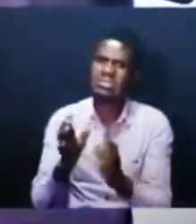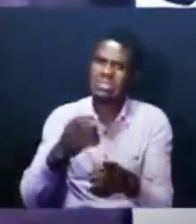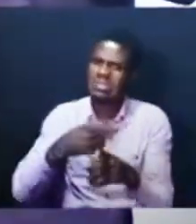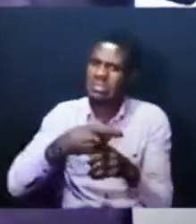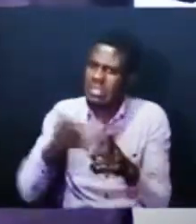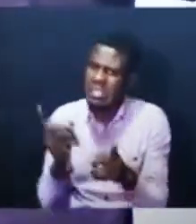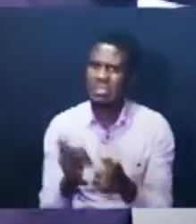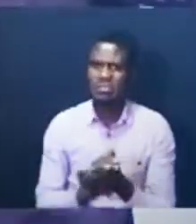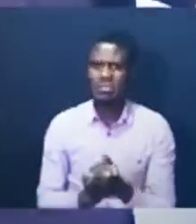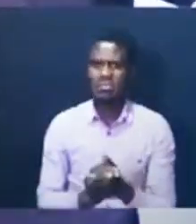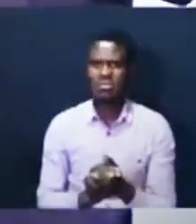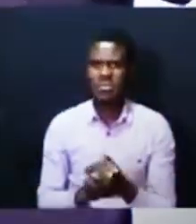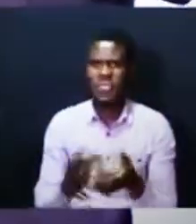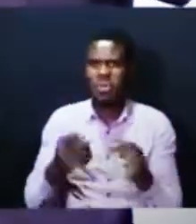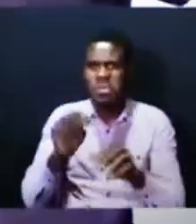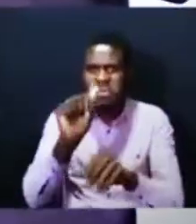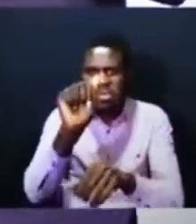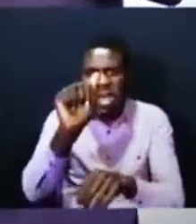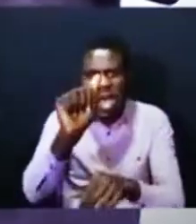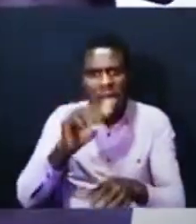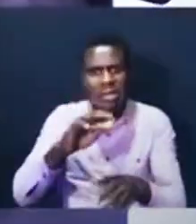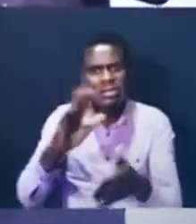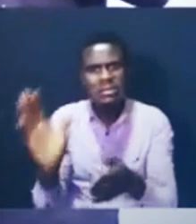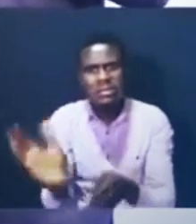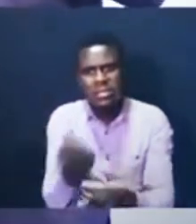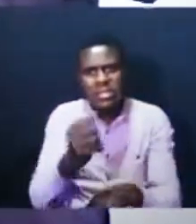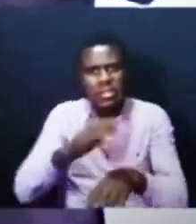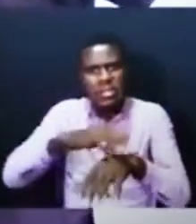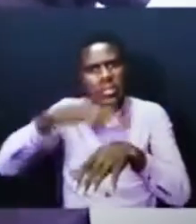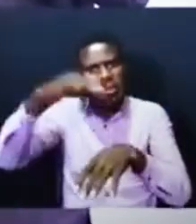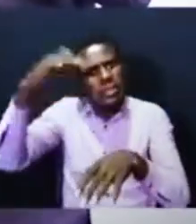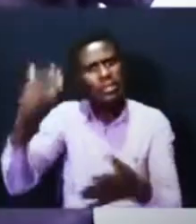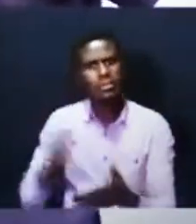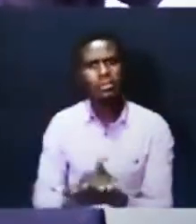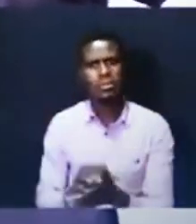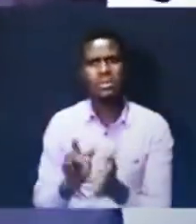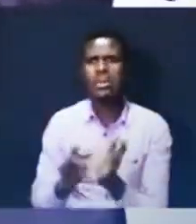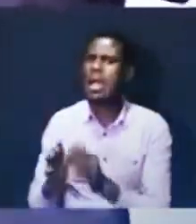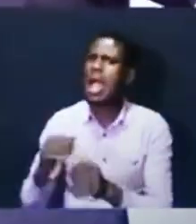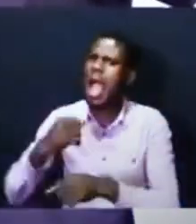blows. Now he suffered enough.